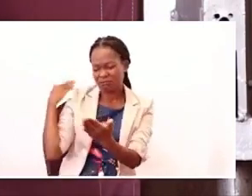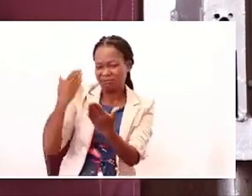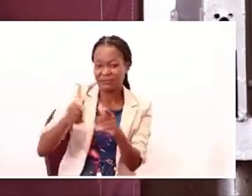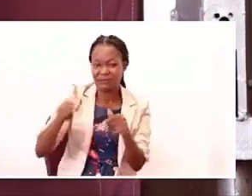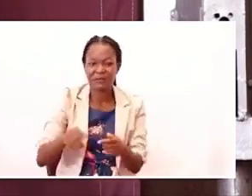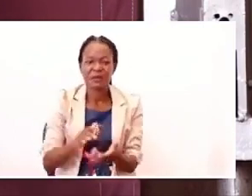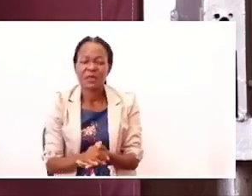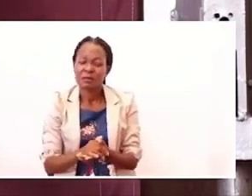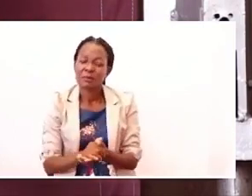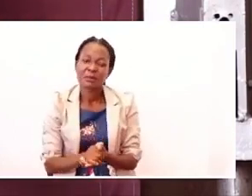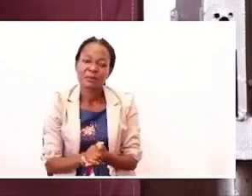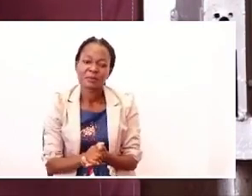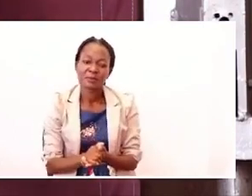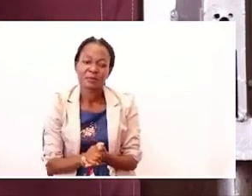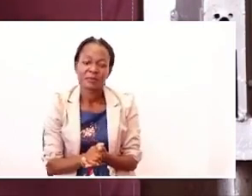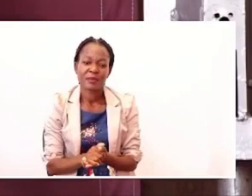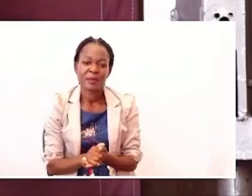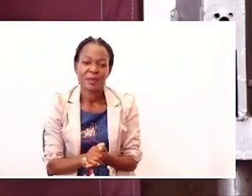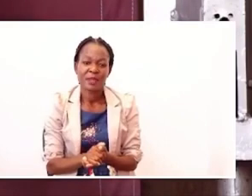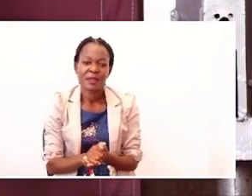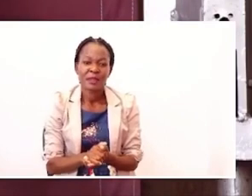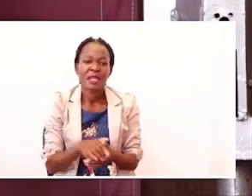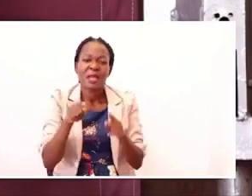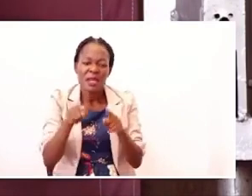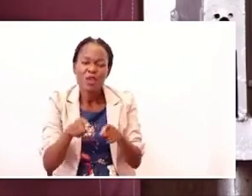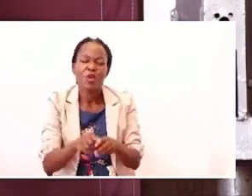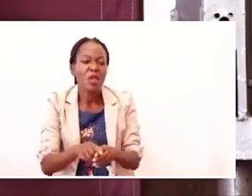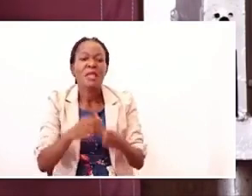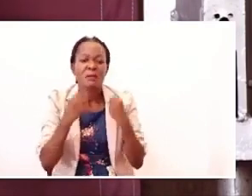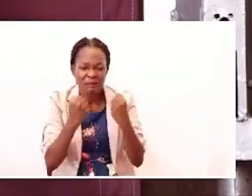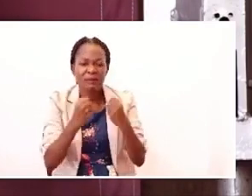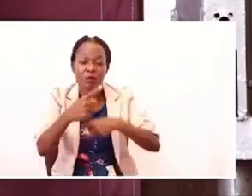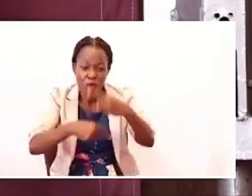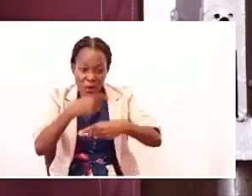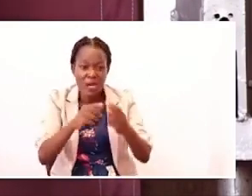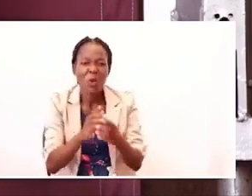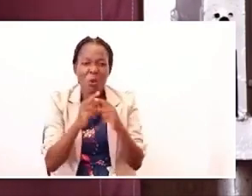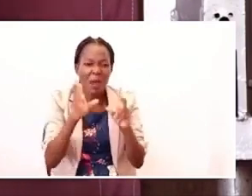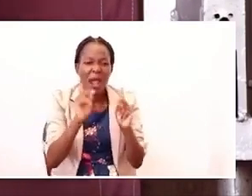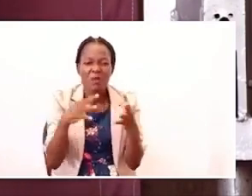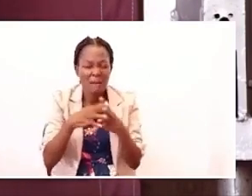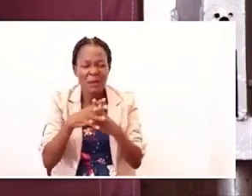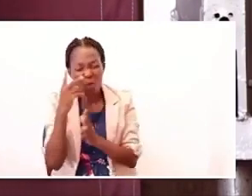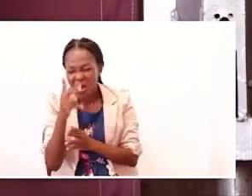which endures despite being ideologically exhausted.